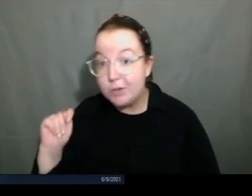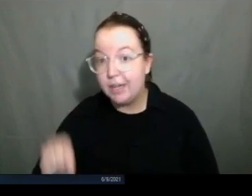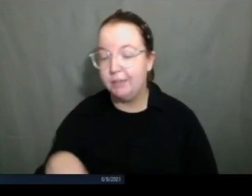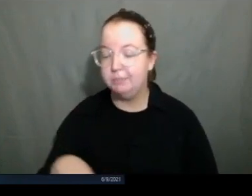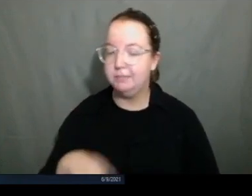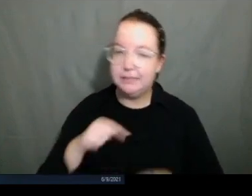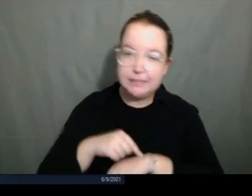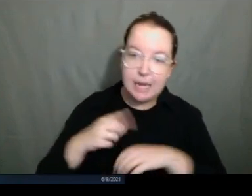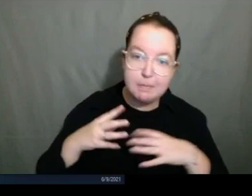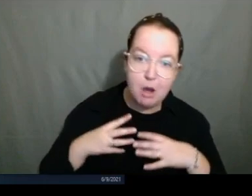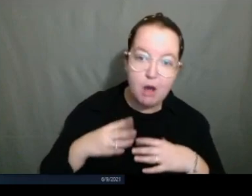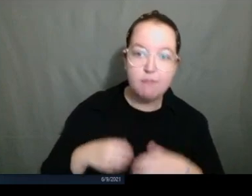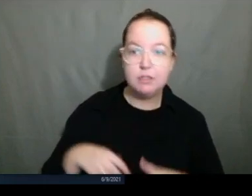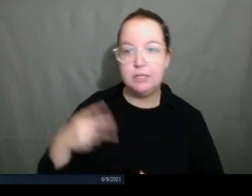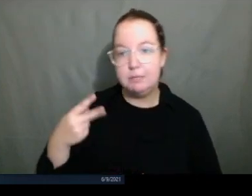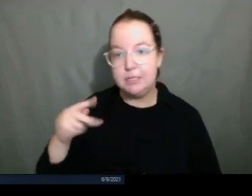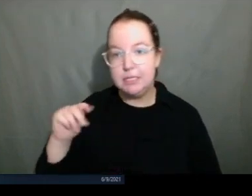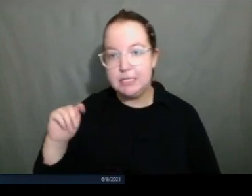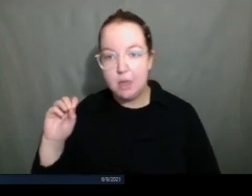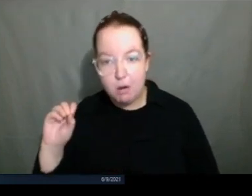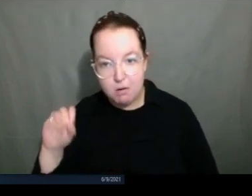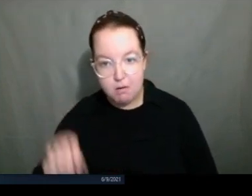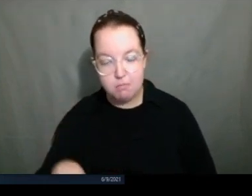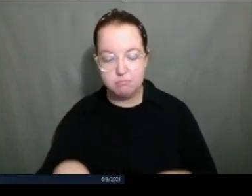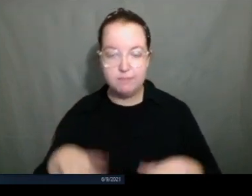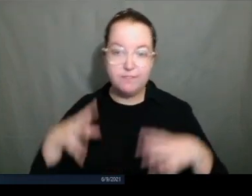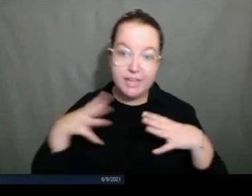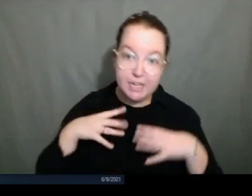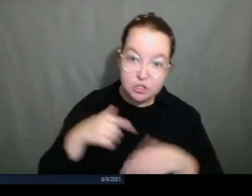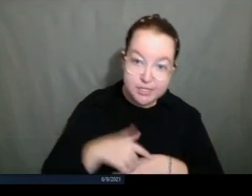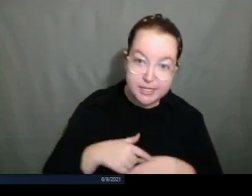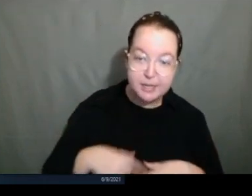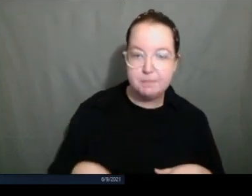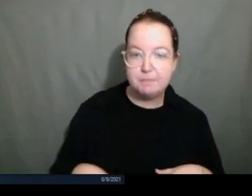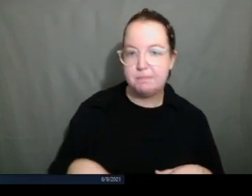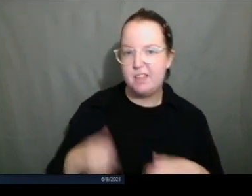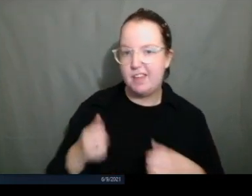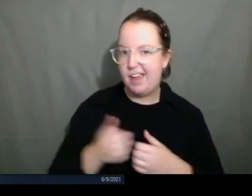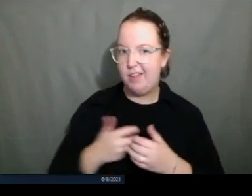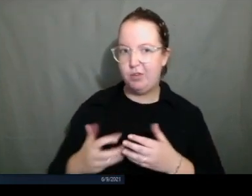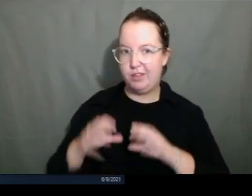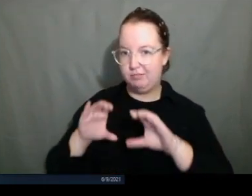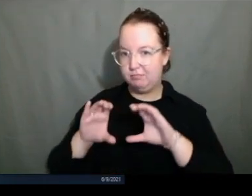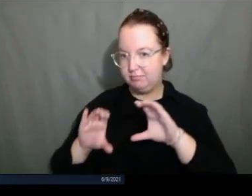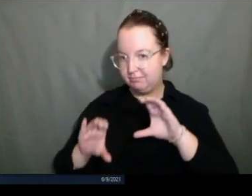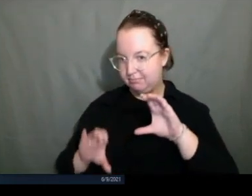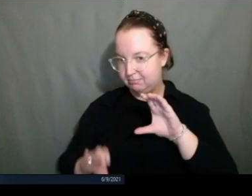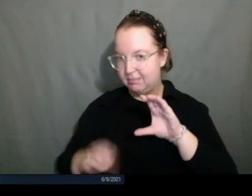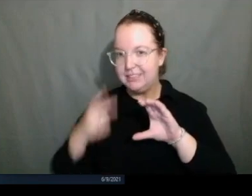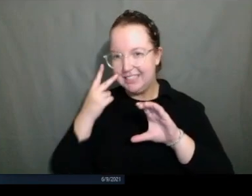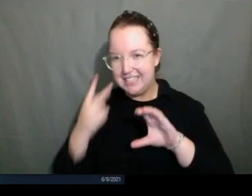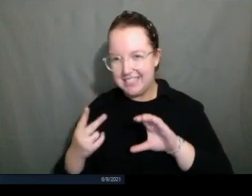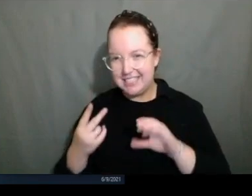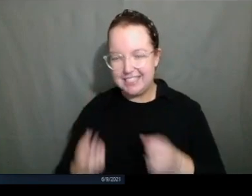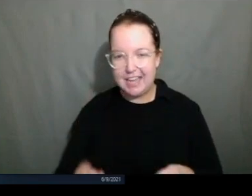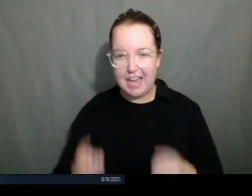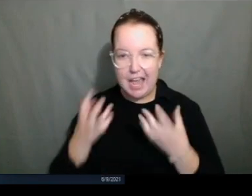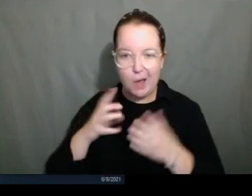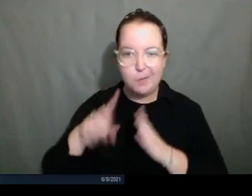off, PTO, vacation, anything like that, it will all be broken out for you at the bottom so that you can see your total hours